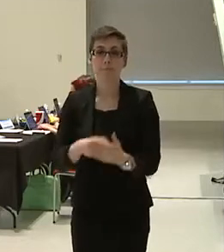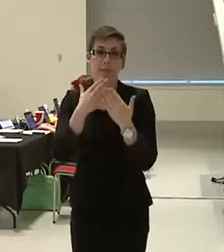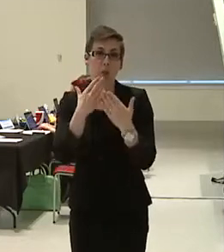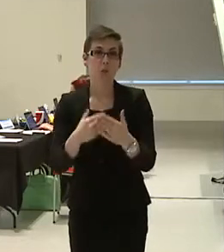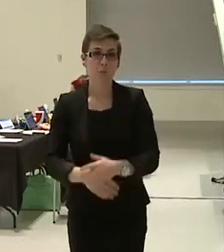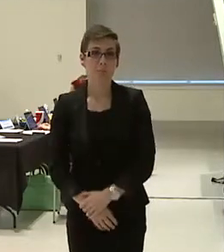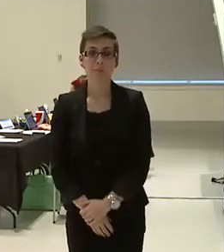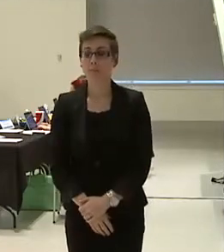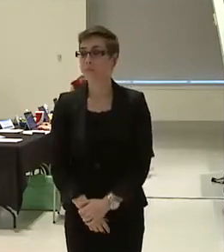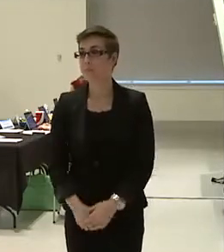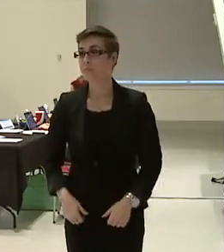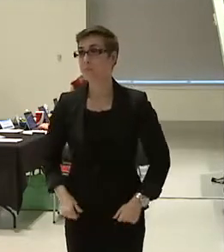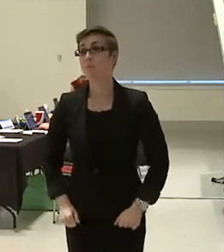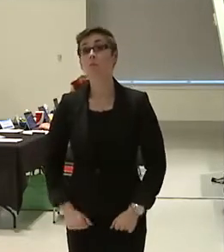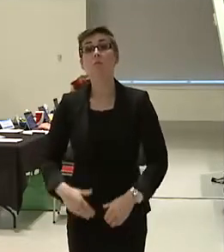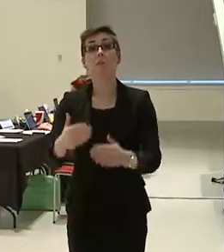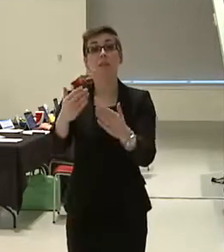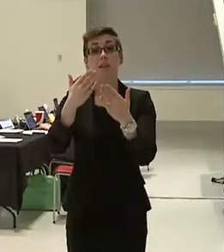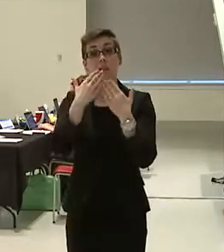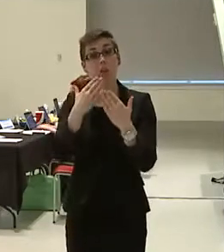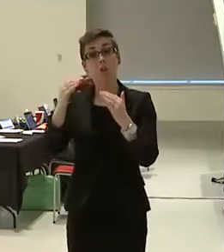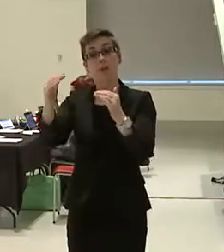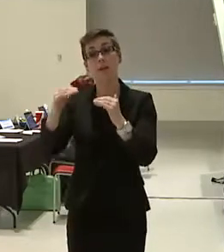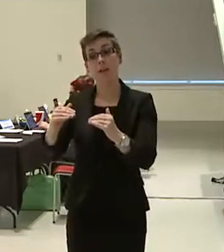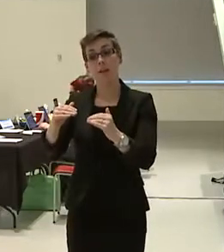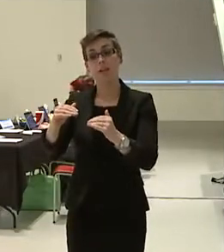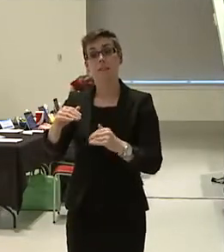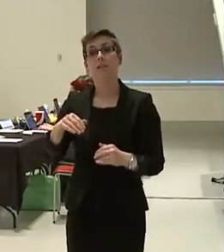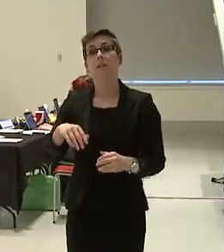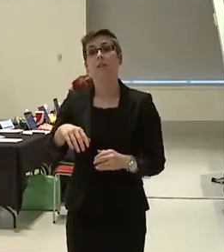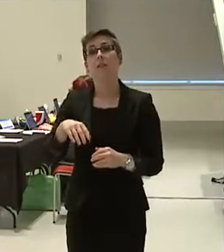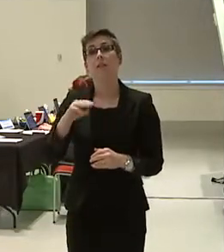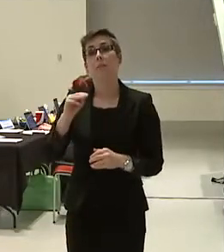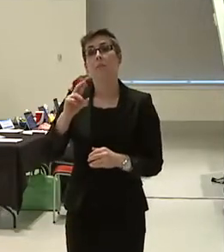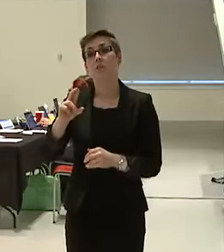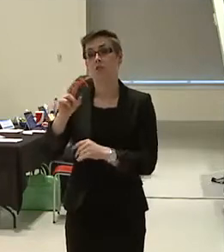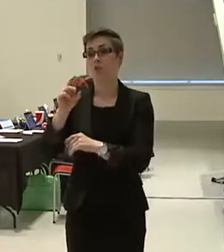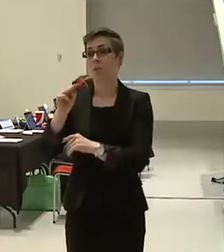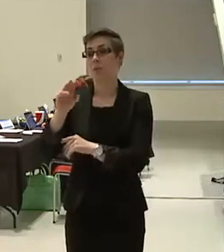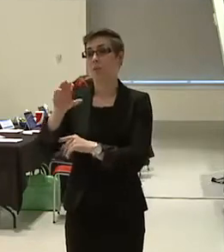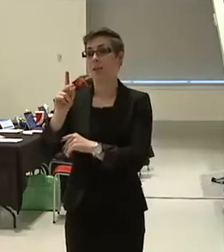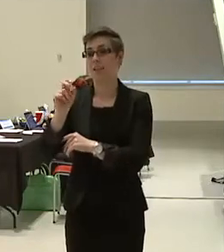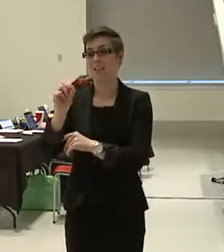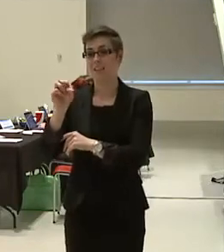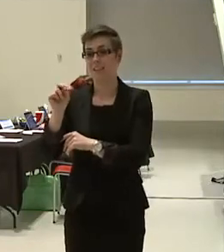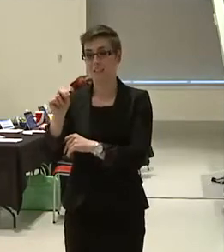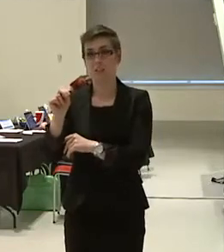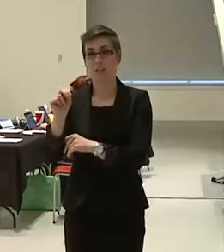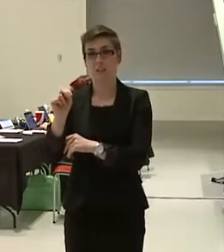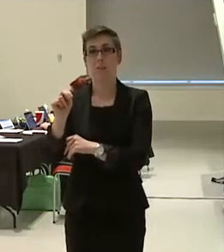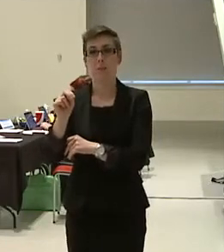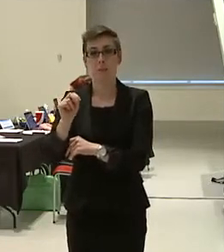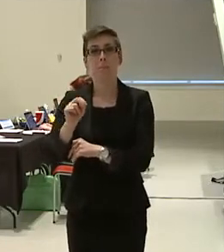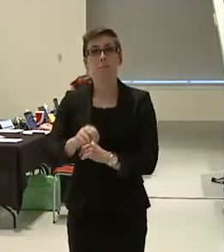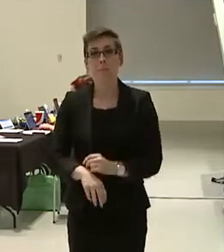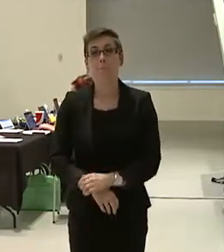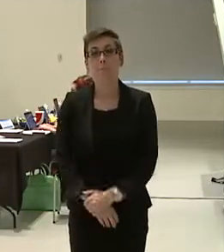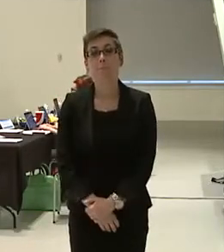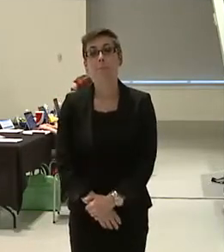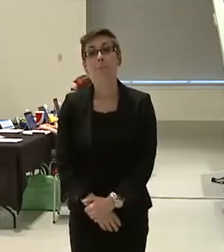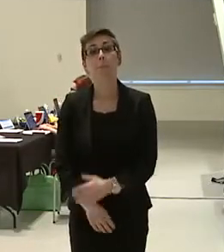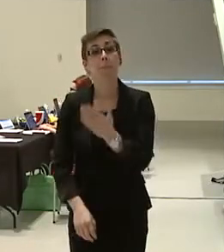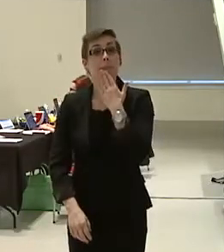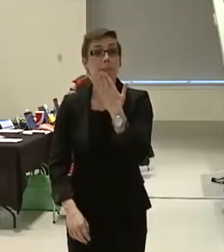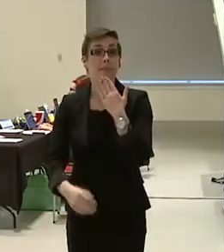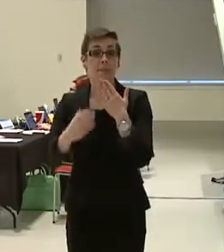you. And thank you. Next, we will hear from Mr. DeRay McKesson from This Is the Movement. Hi, everybody. Thank